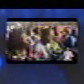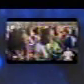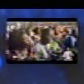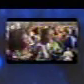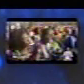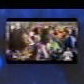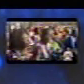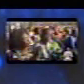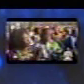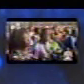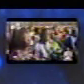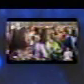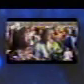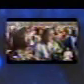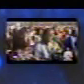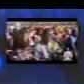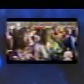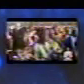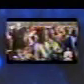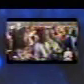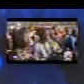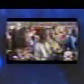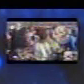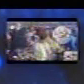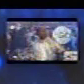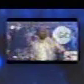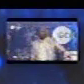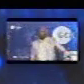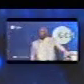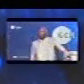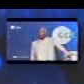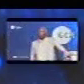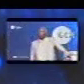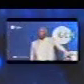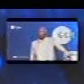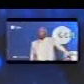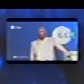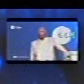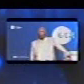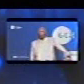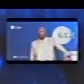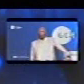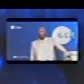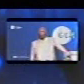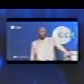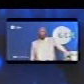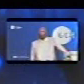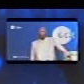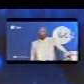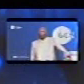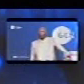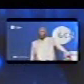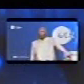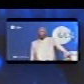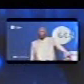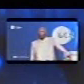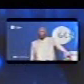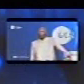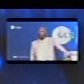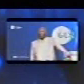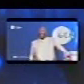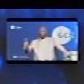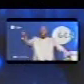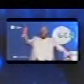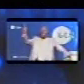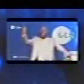out, and the two daughters came out, and the wife also tried to come out. And